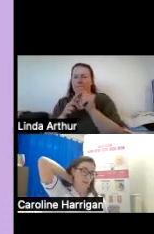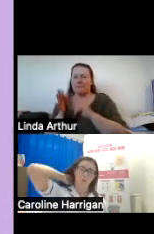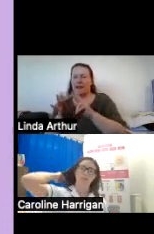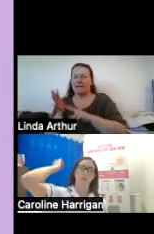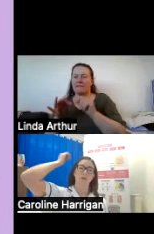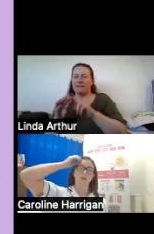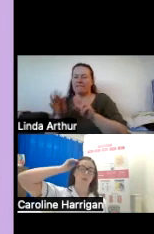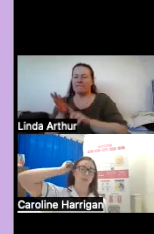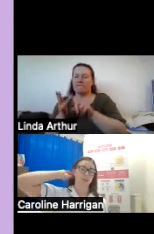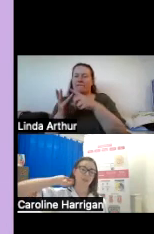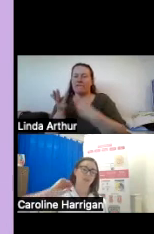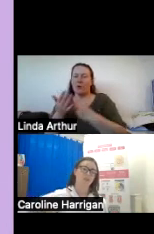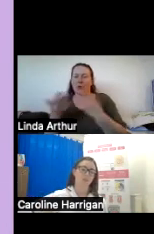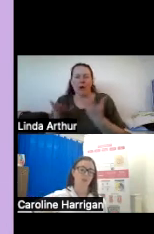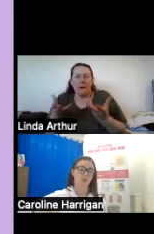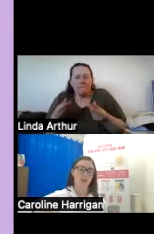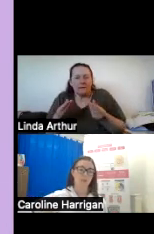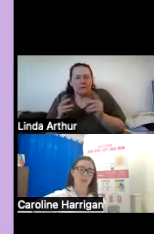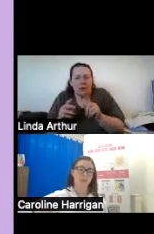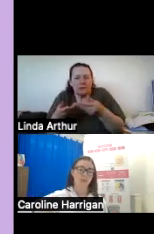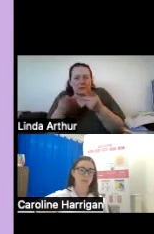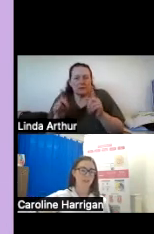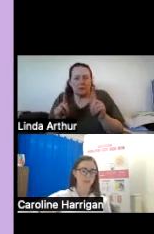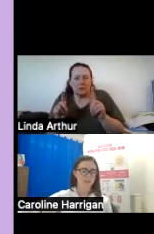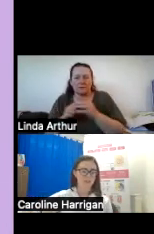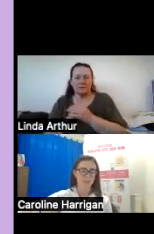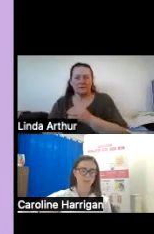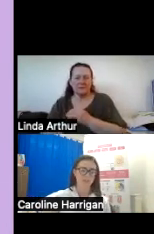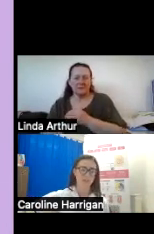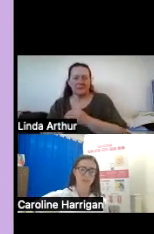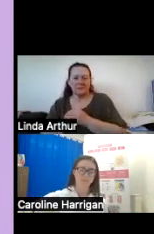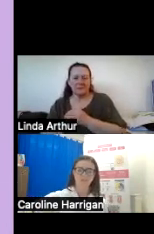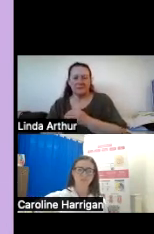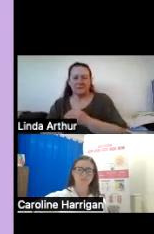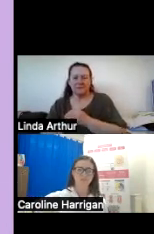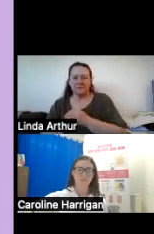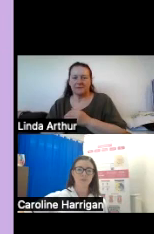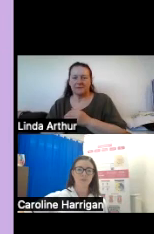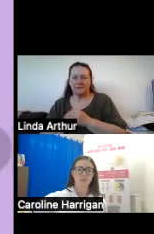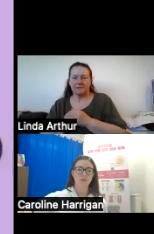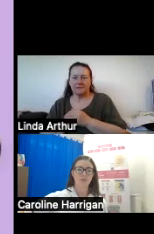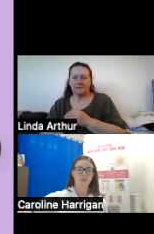and where is the muscles and what it attaches to. So I'll be quiet for a wee minute and play for me.